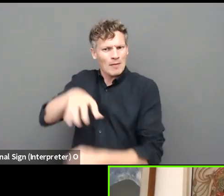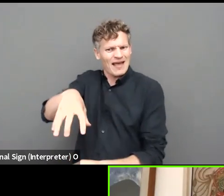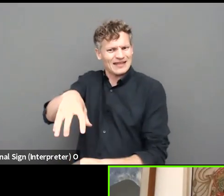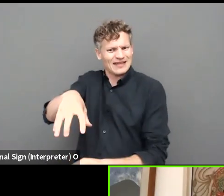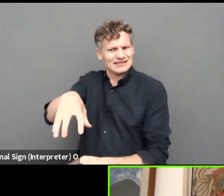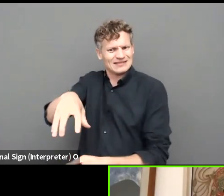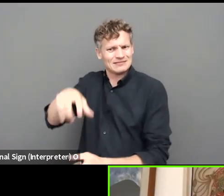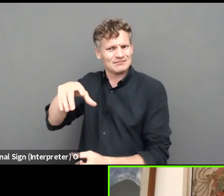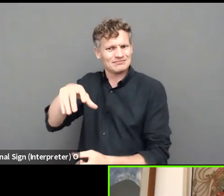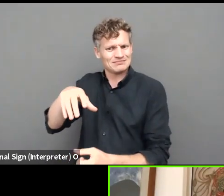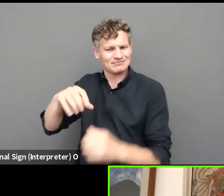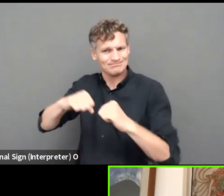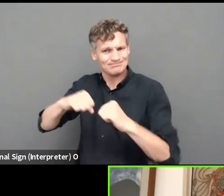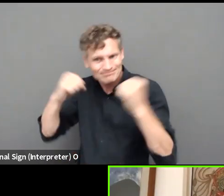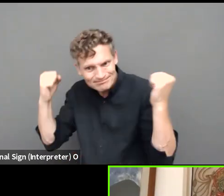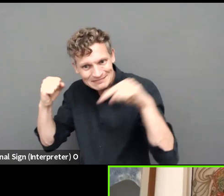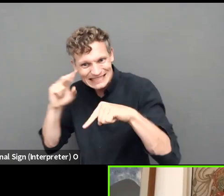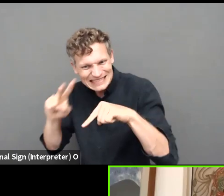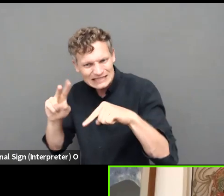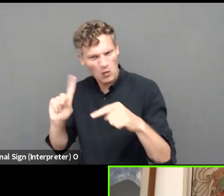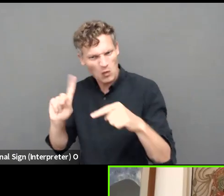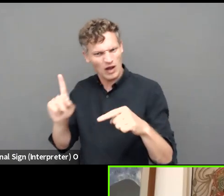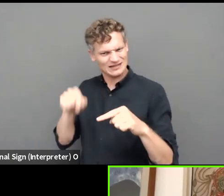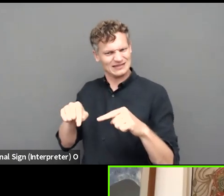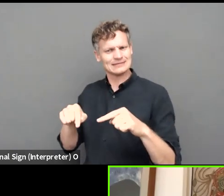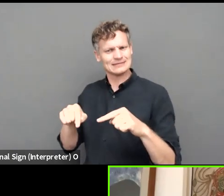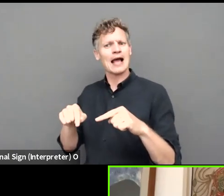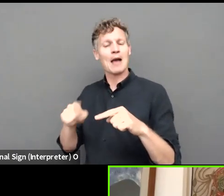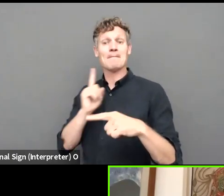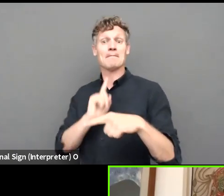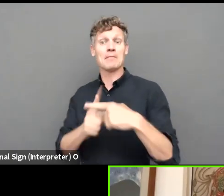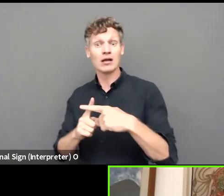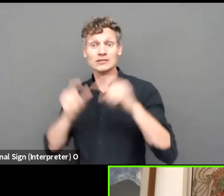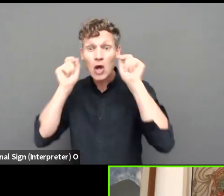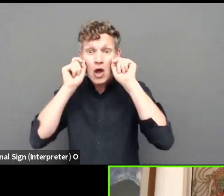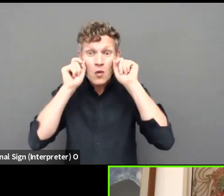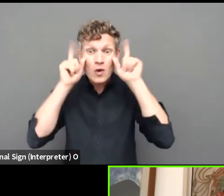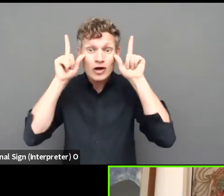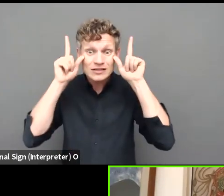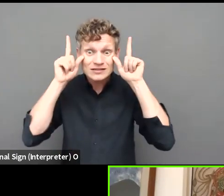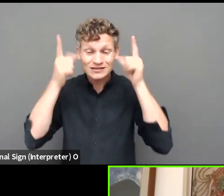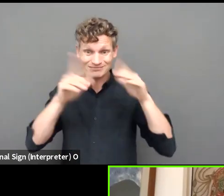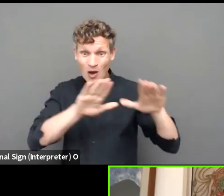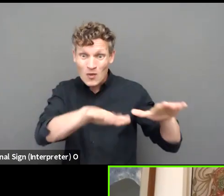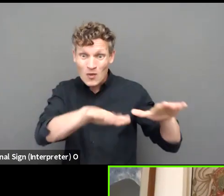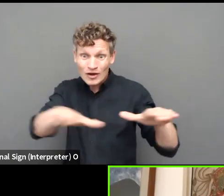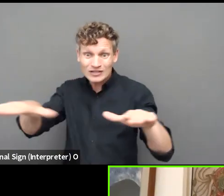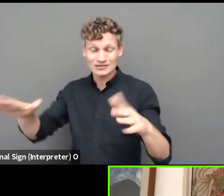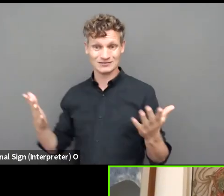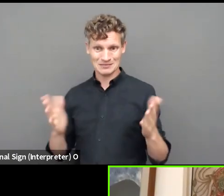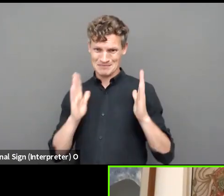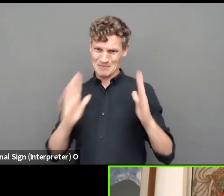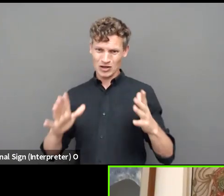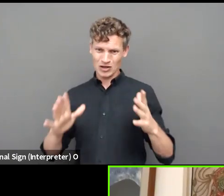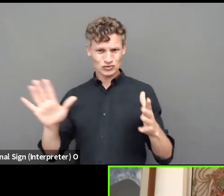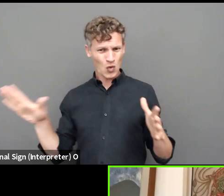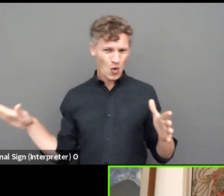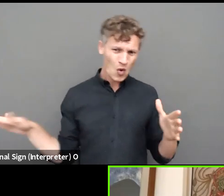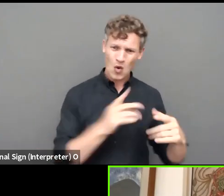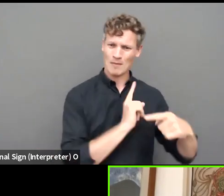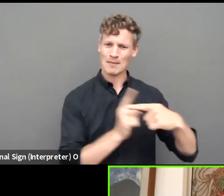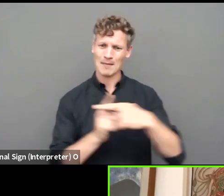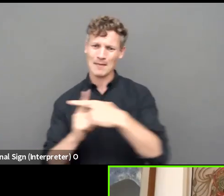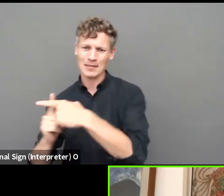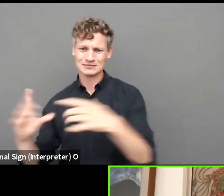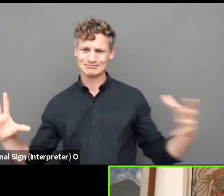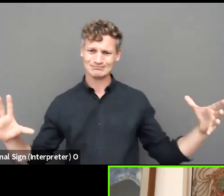awareness campaigns. This also has to be part of the mix. This is why the call to action that is